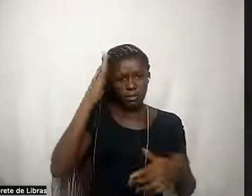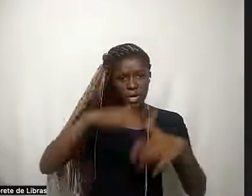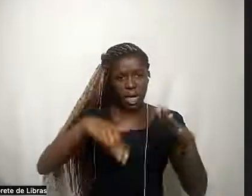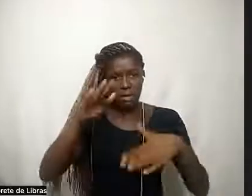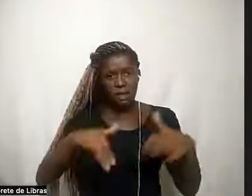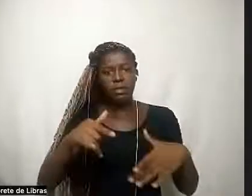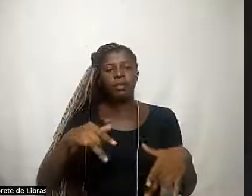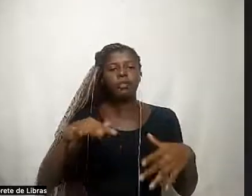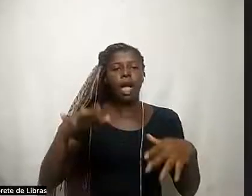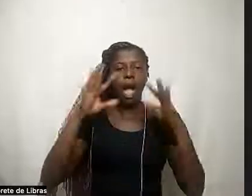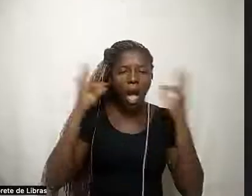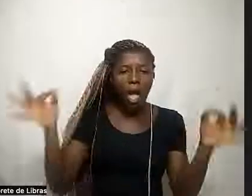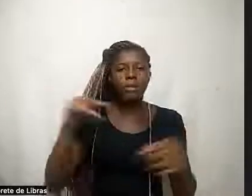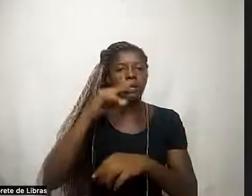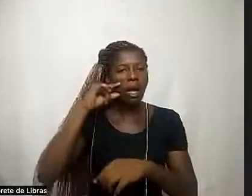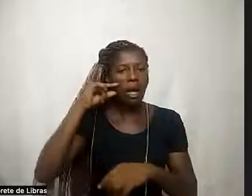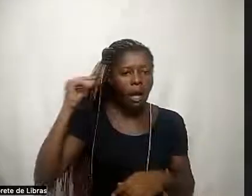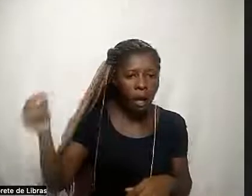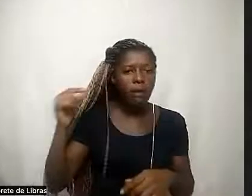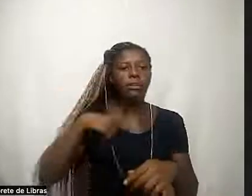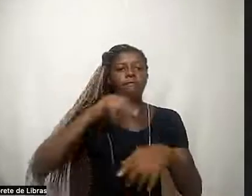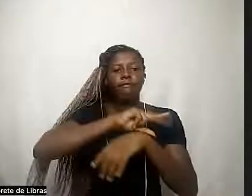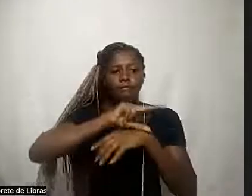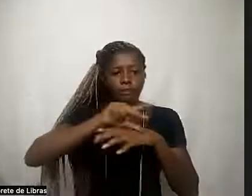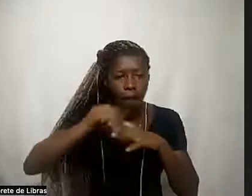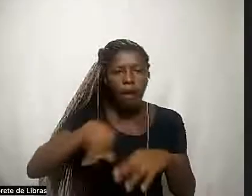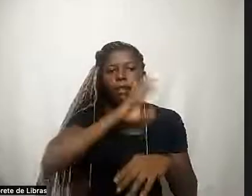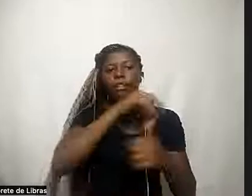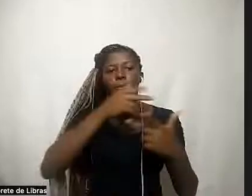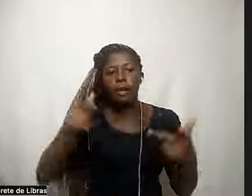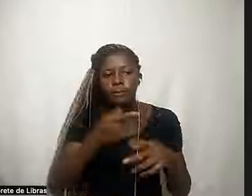be, and they prey on the nests.